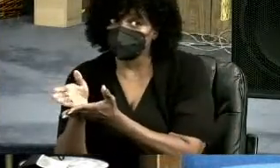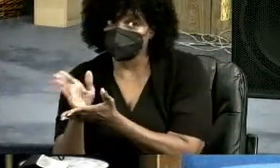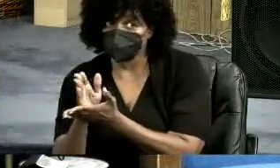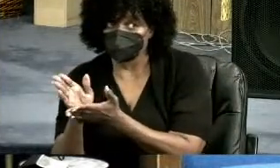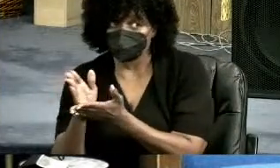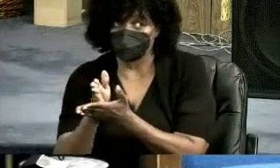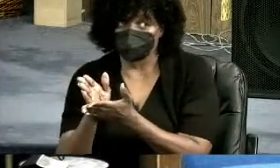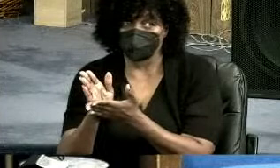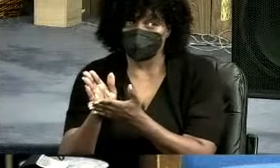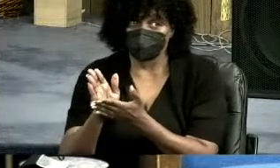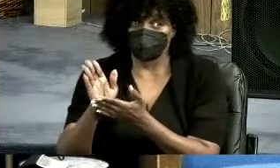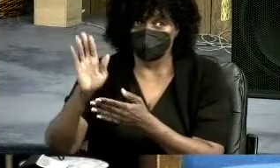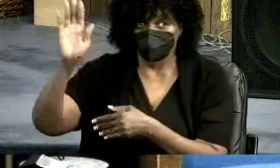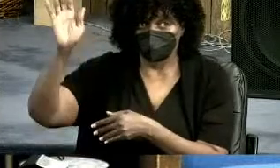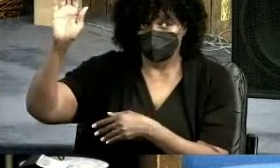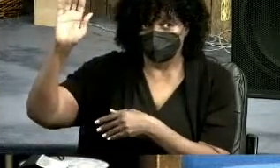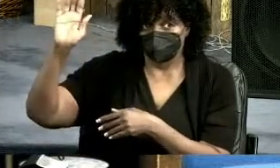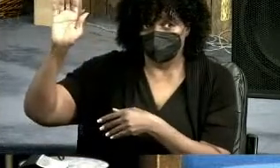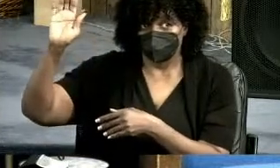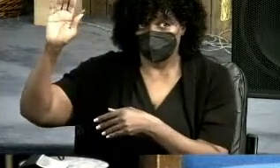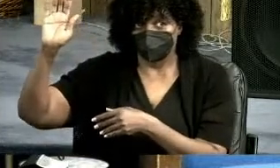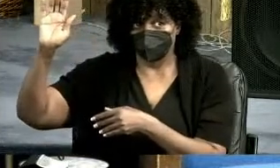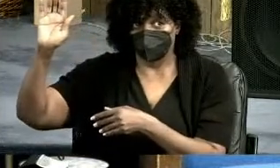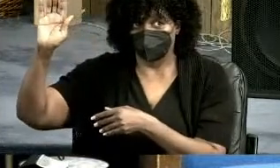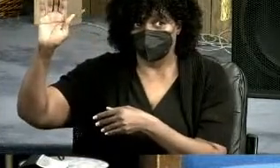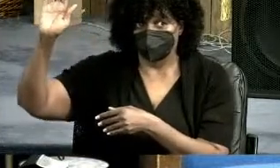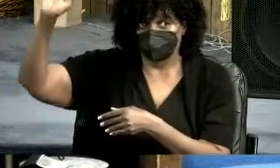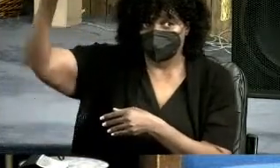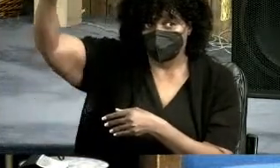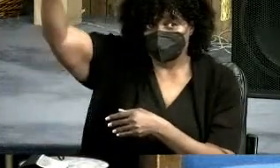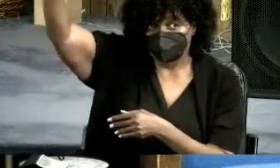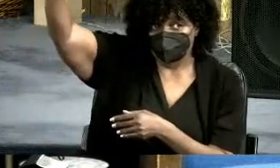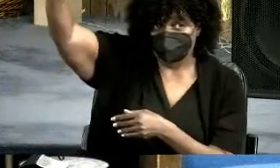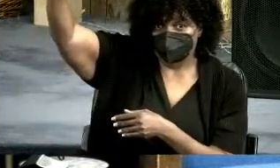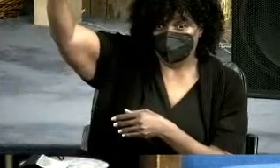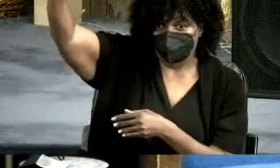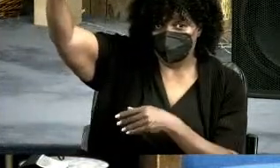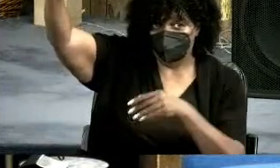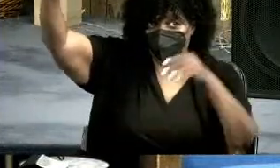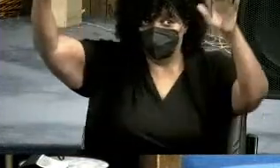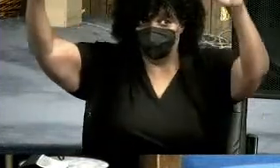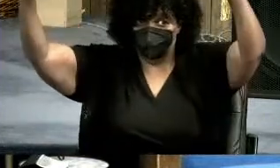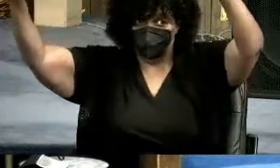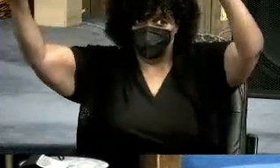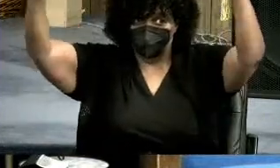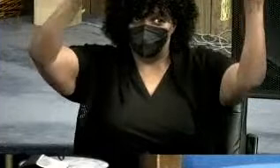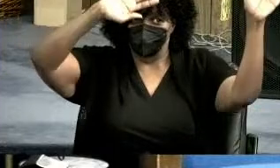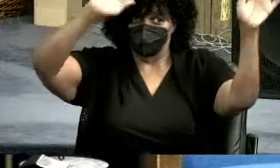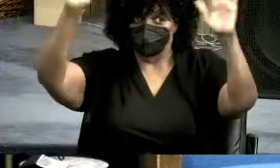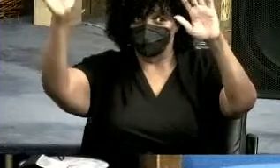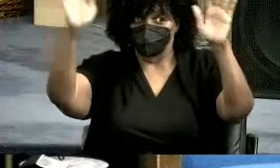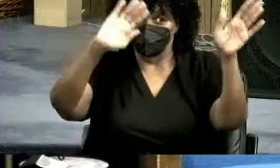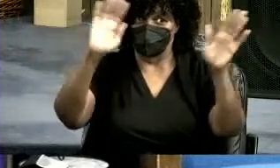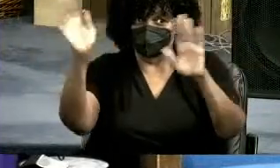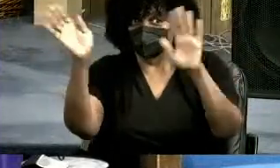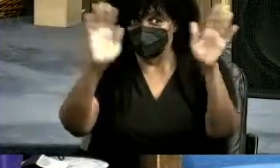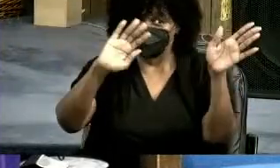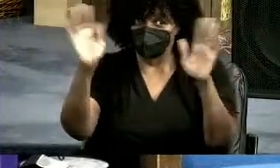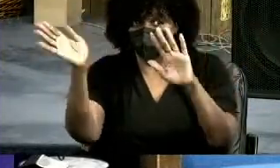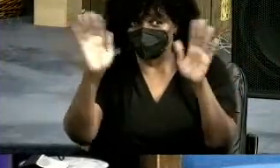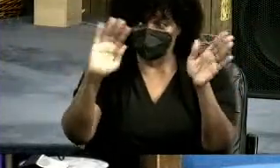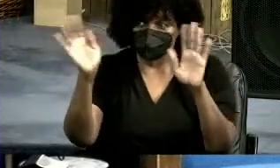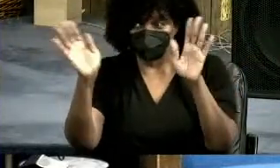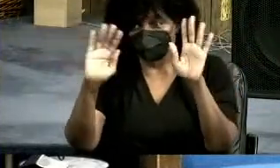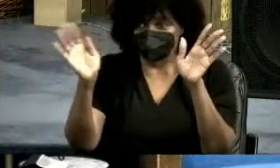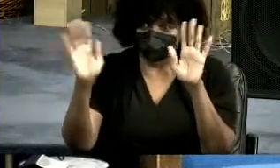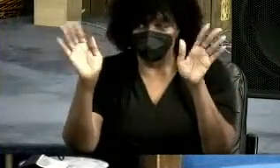So happy birthday to all the August babies. August babies, raise your hand. Oh, man, it's more than I thought. Look, they're all back in the